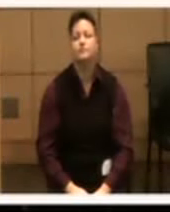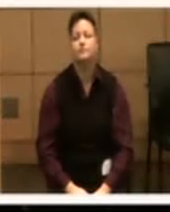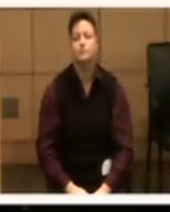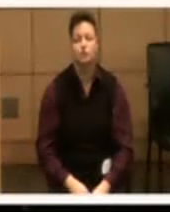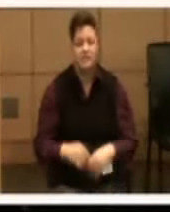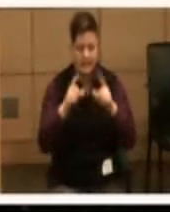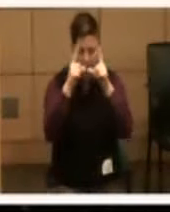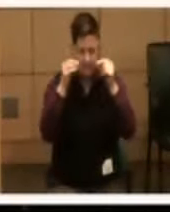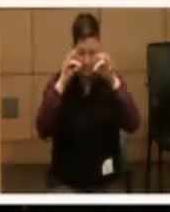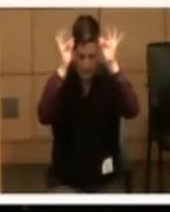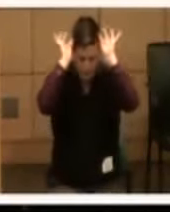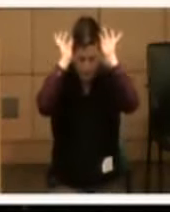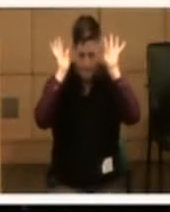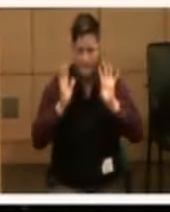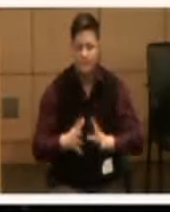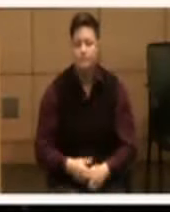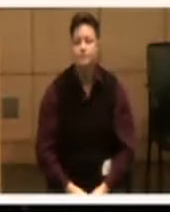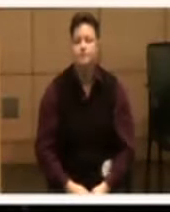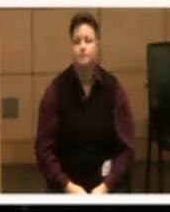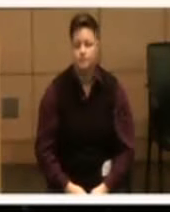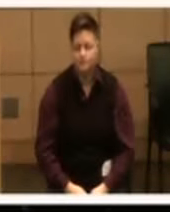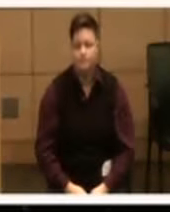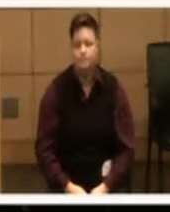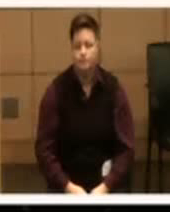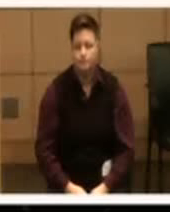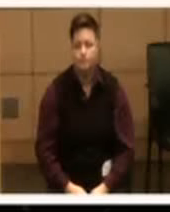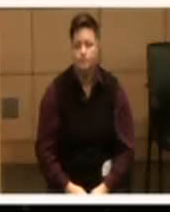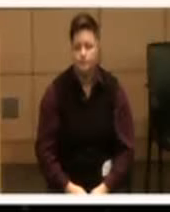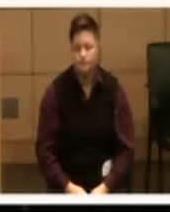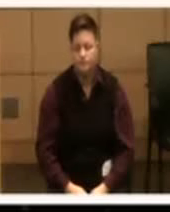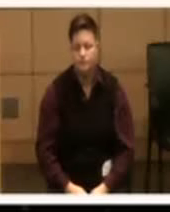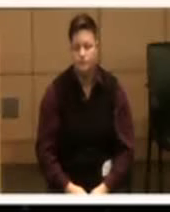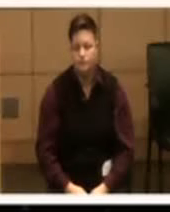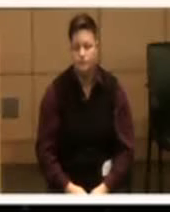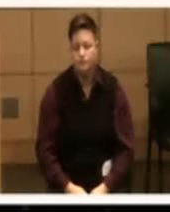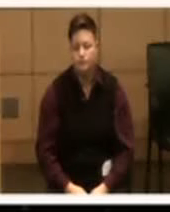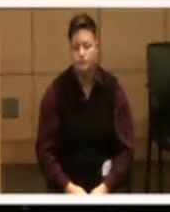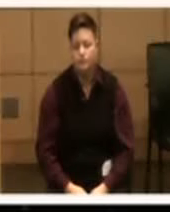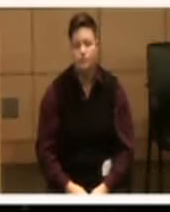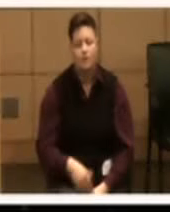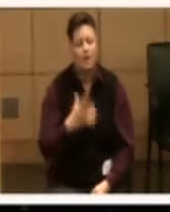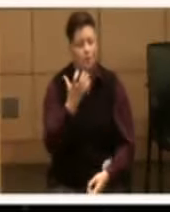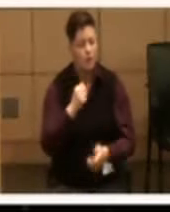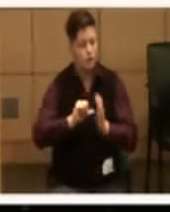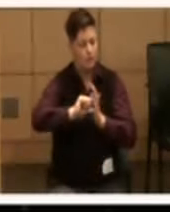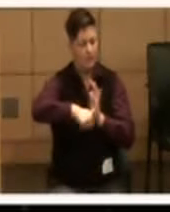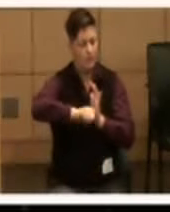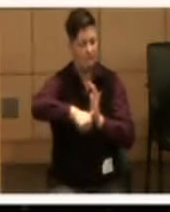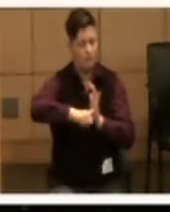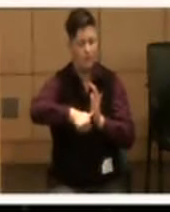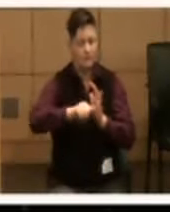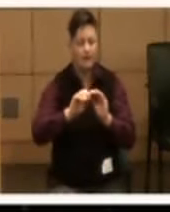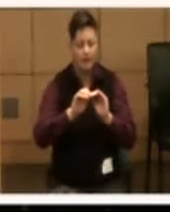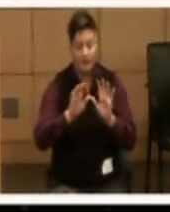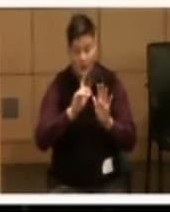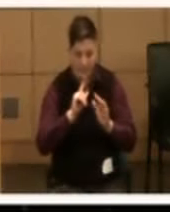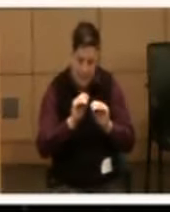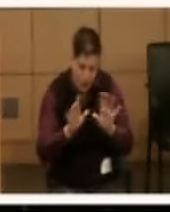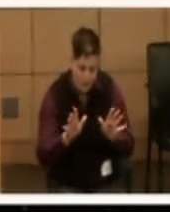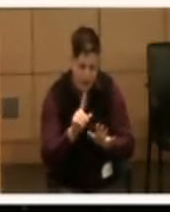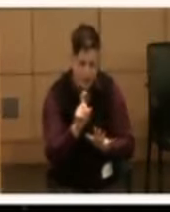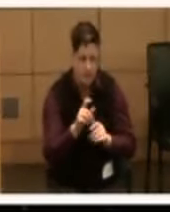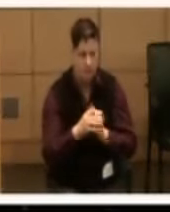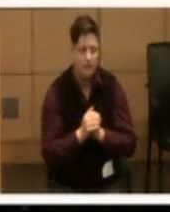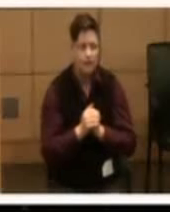I guess what I just felt like reinforcing was what and sort of clarifying was that what you were saying